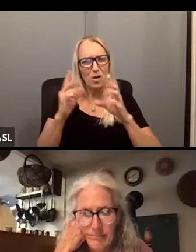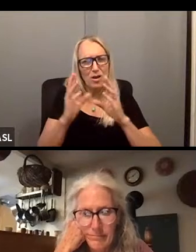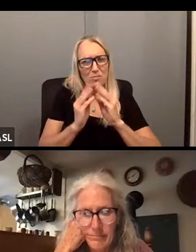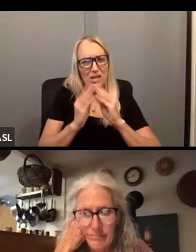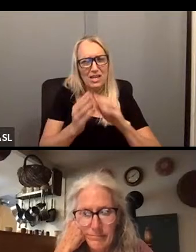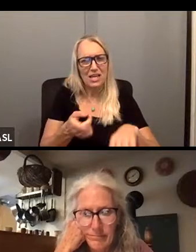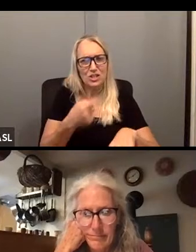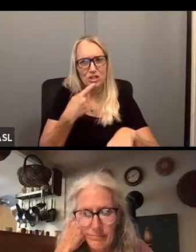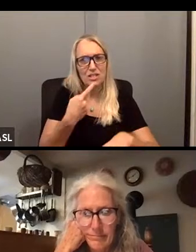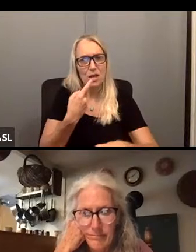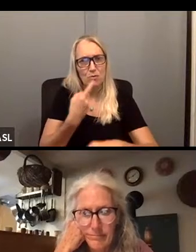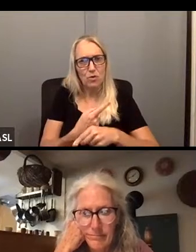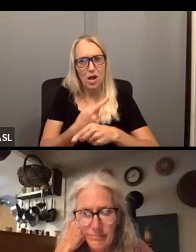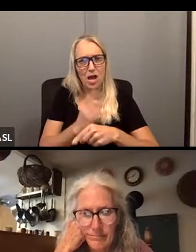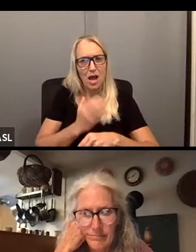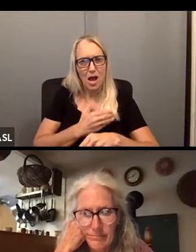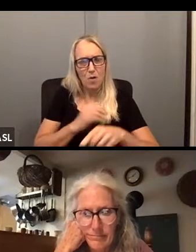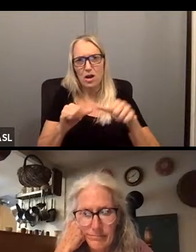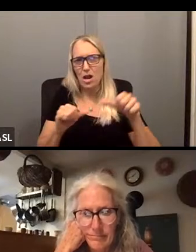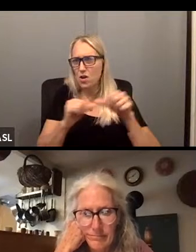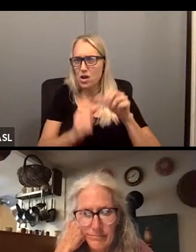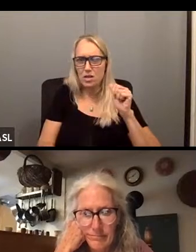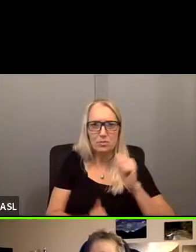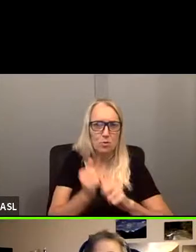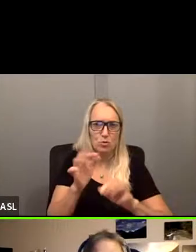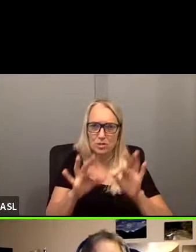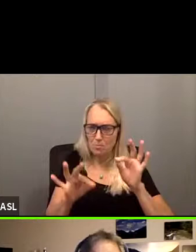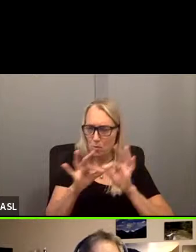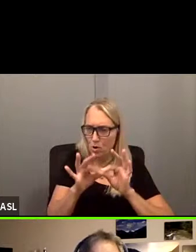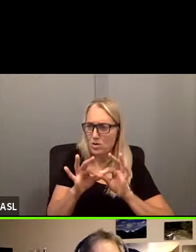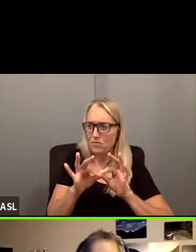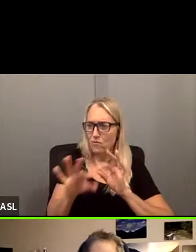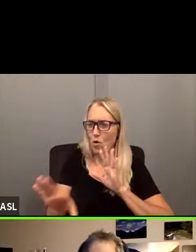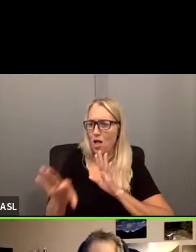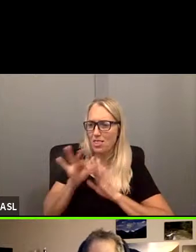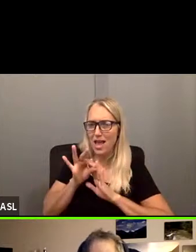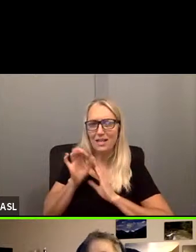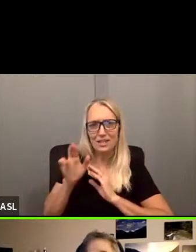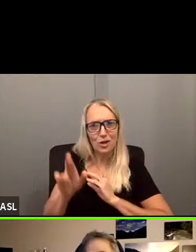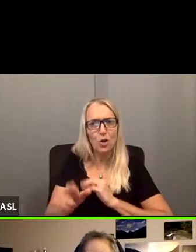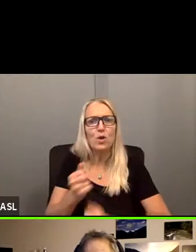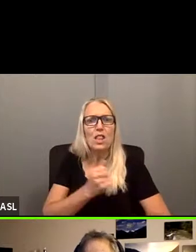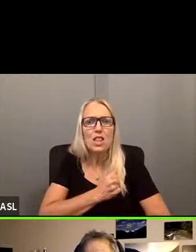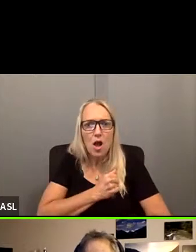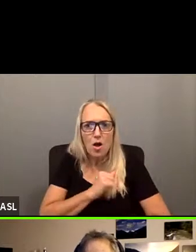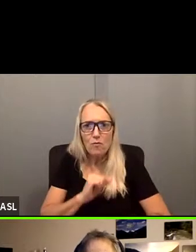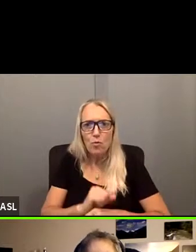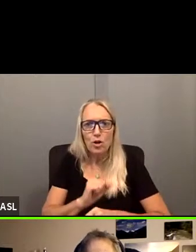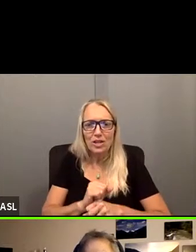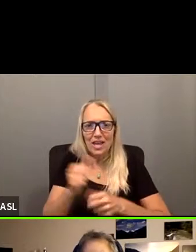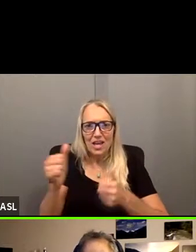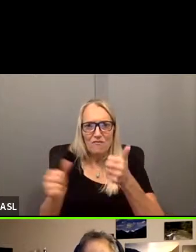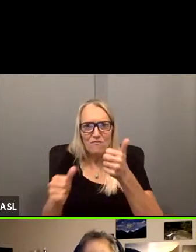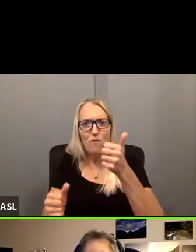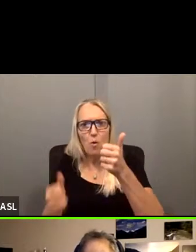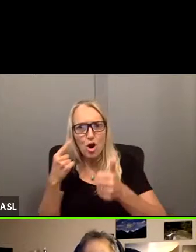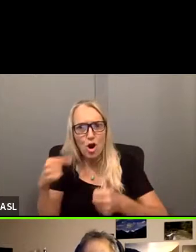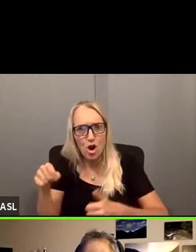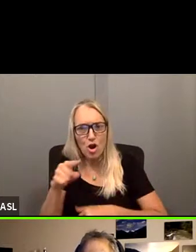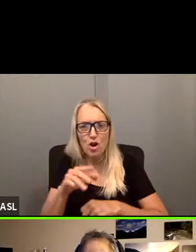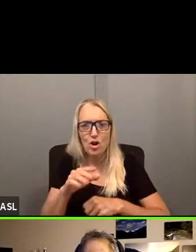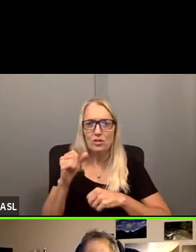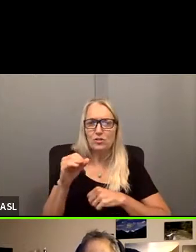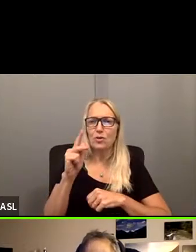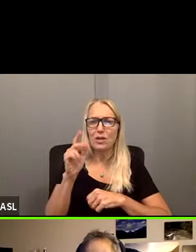stated that our area was instrumental in getting her elected. We love working for her. Finally, Kim